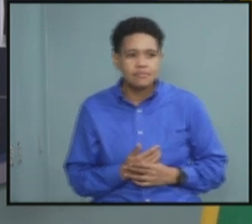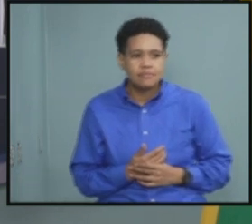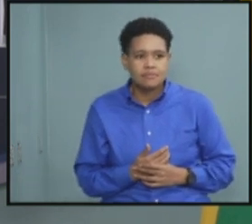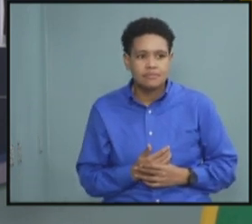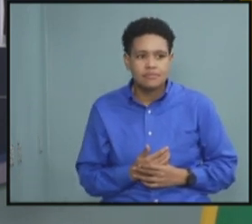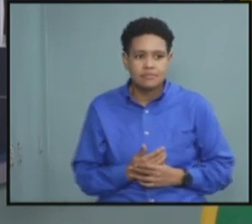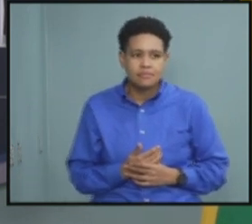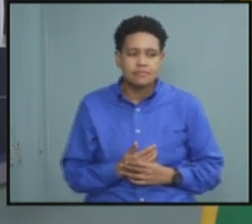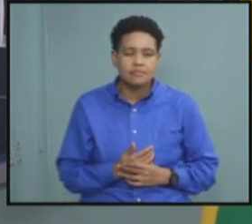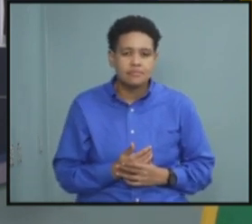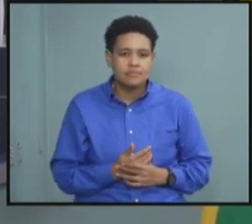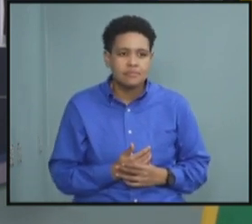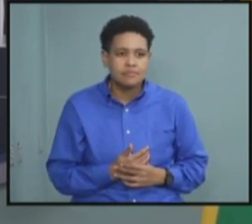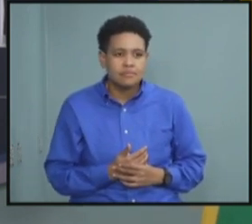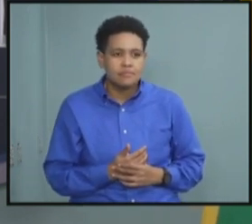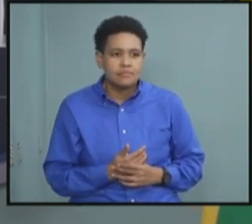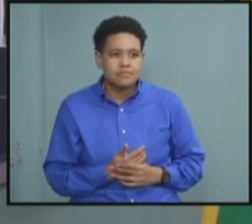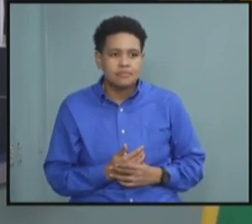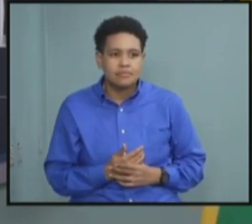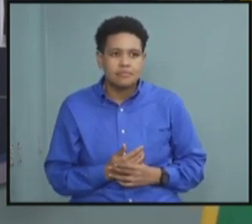Training and resources, sir.